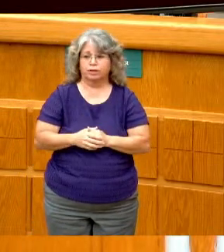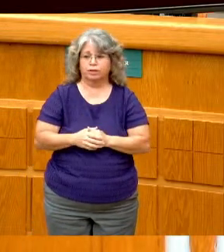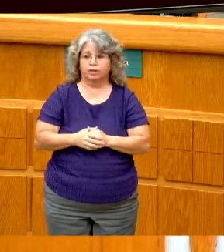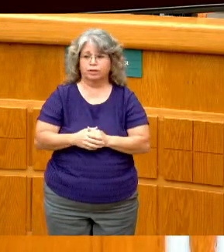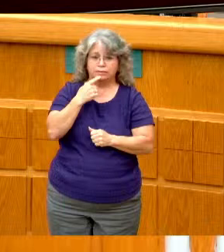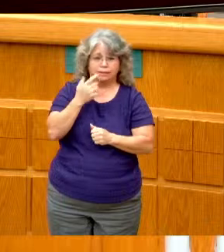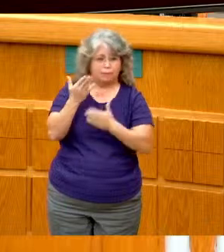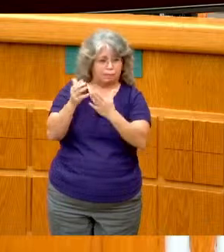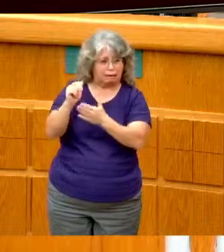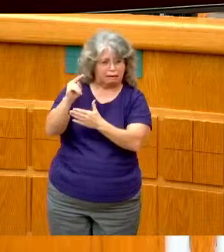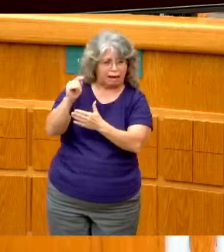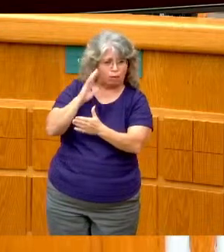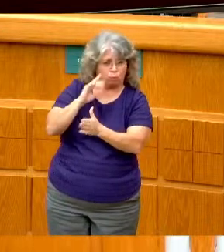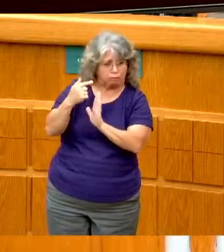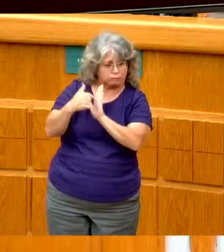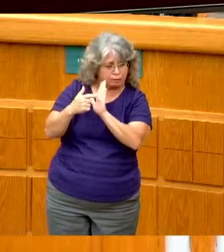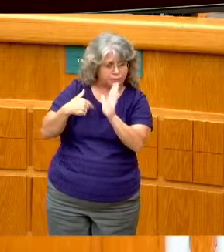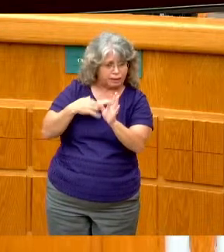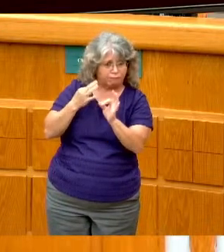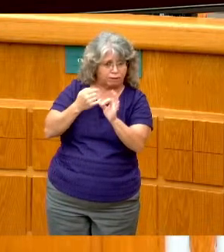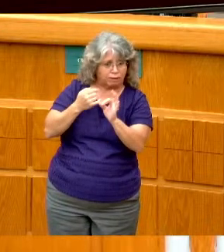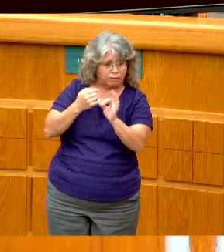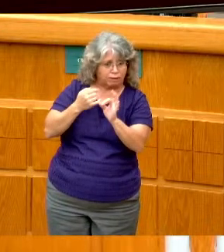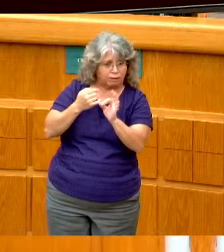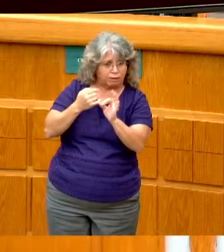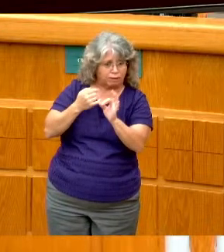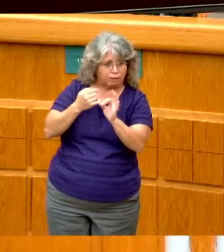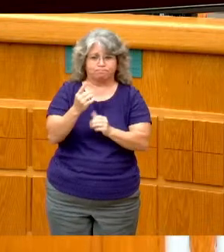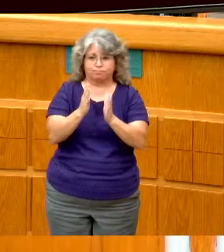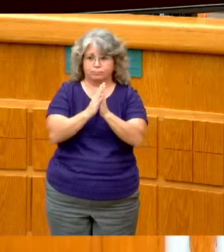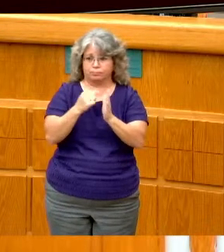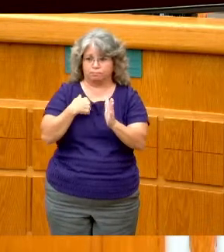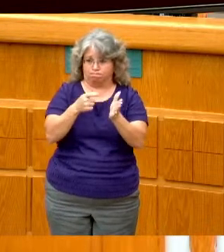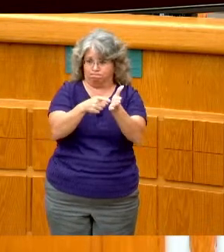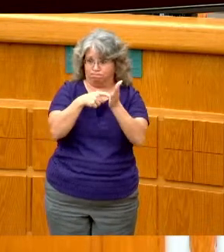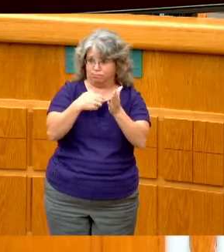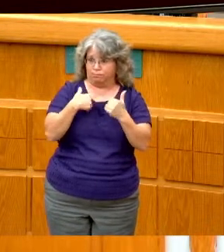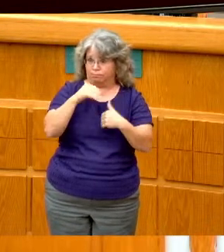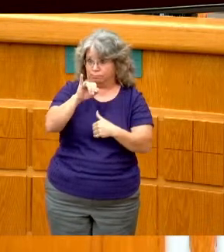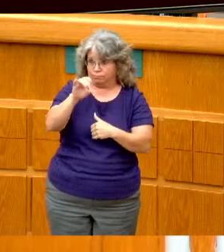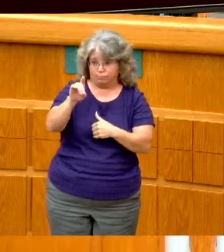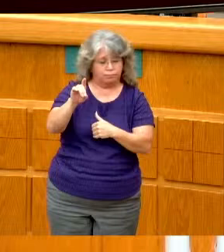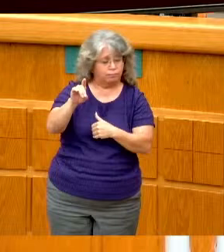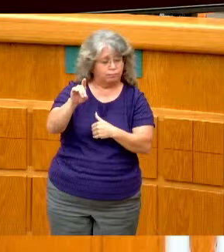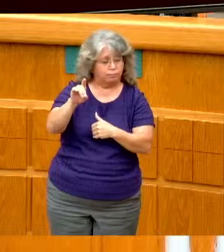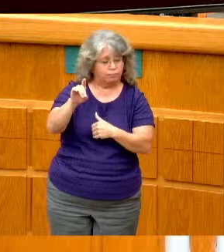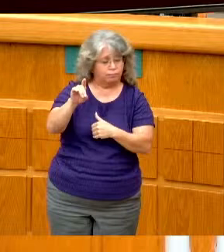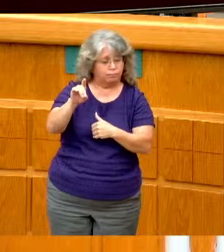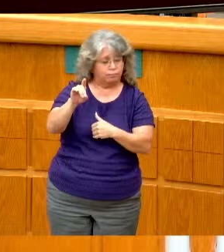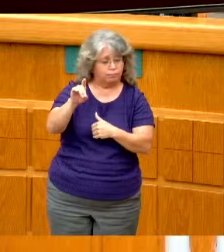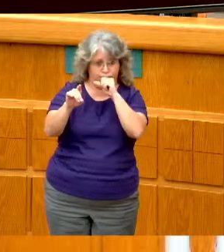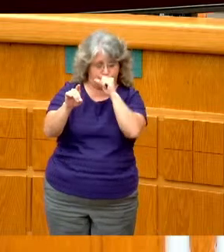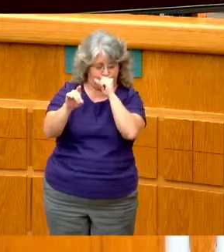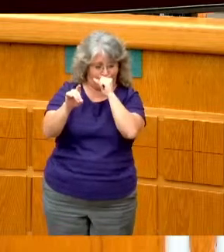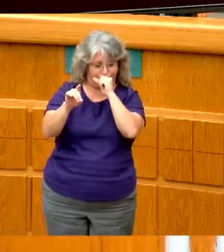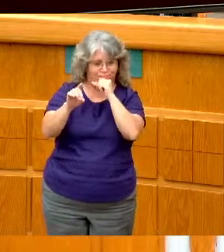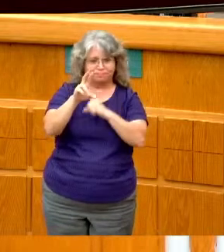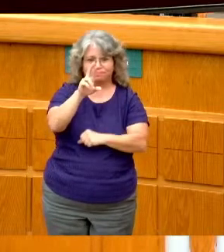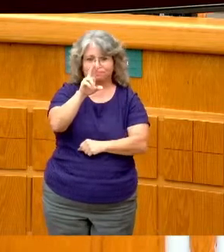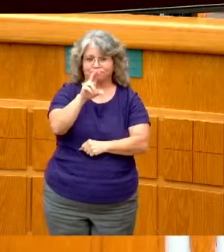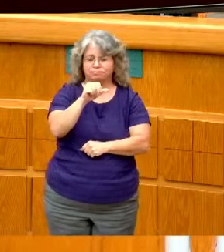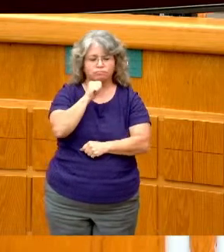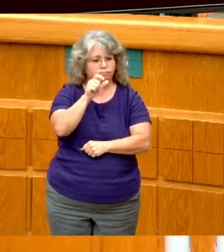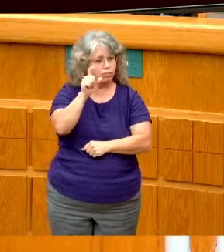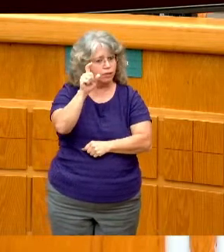wrong, but I had somebody ask if it is required to have an ID, and it is not required. You do not have to show